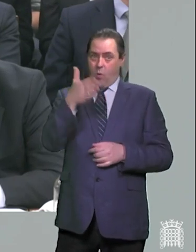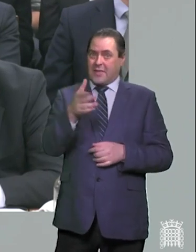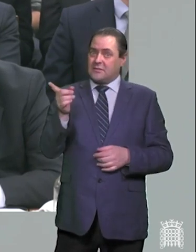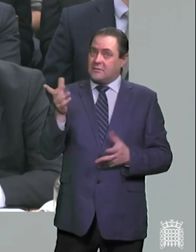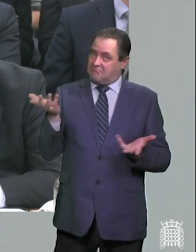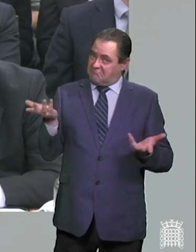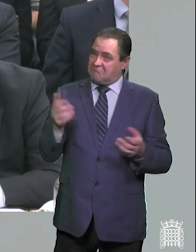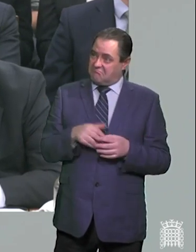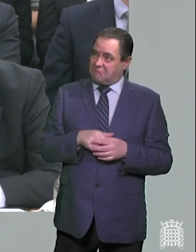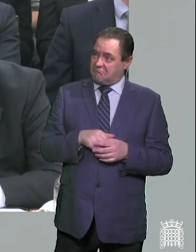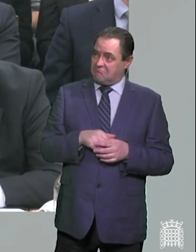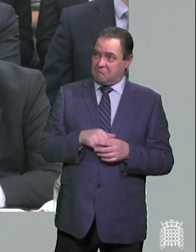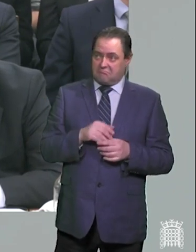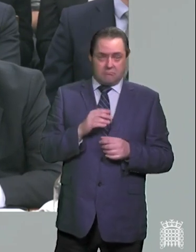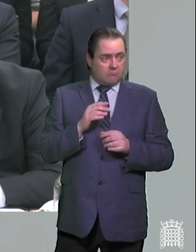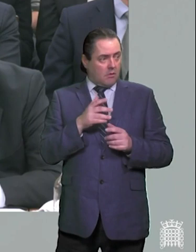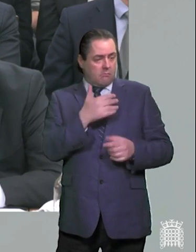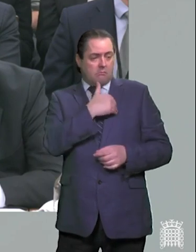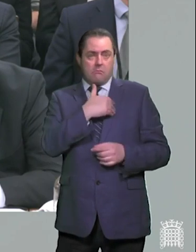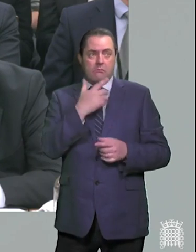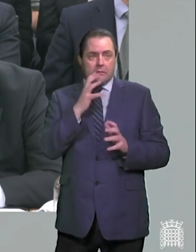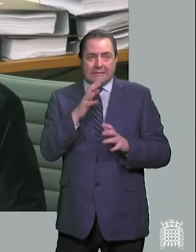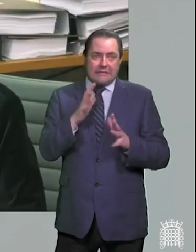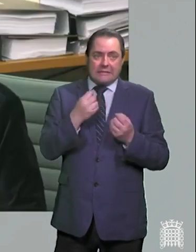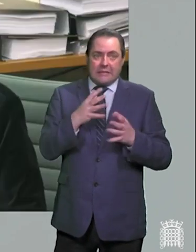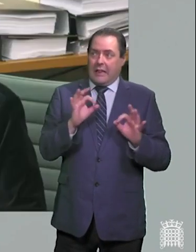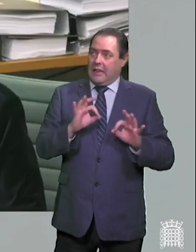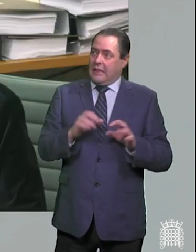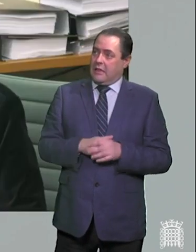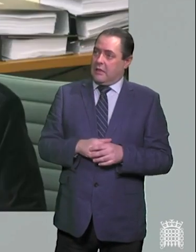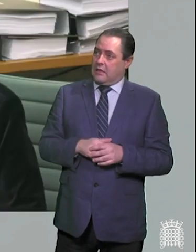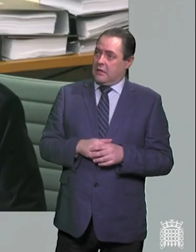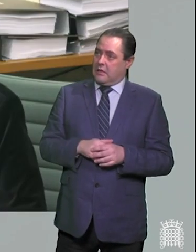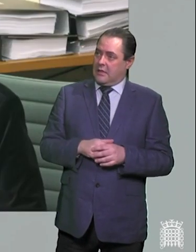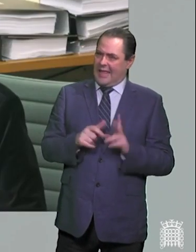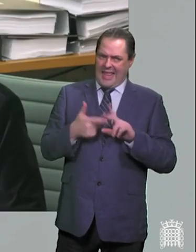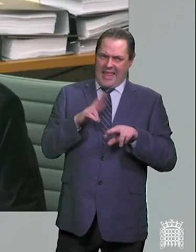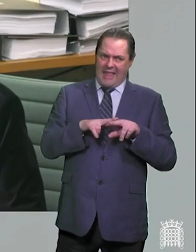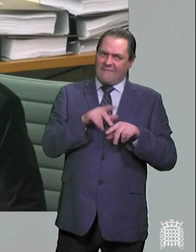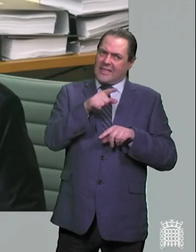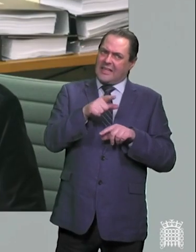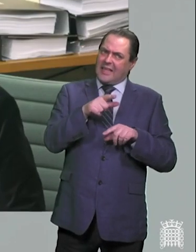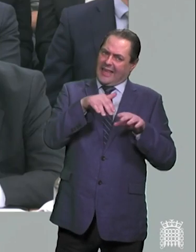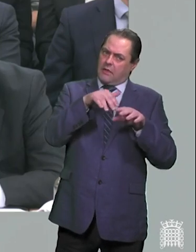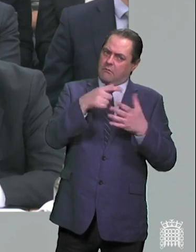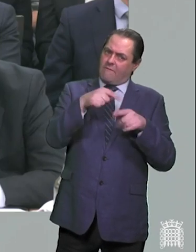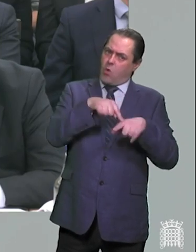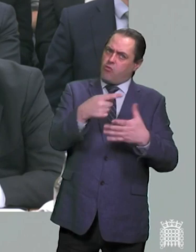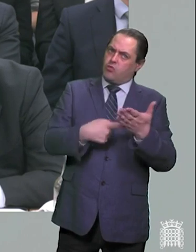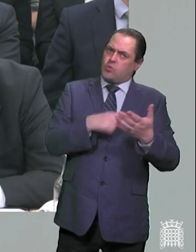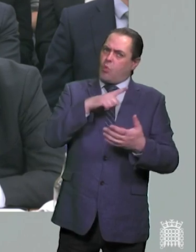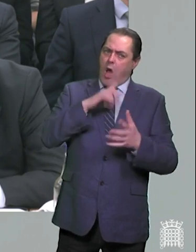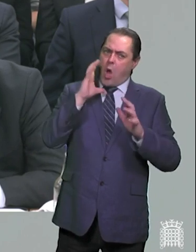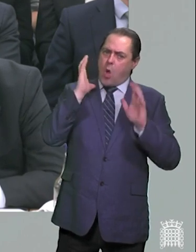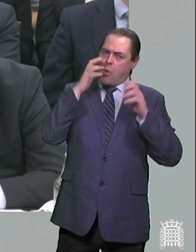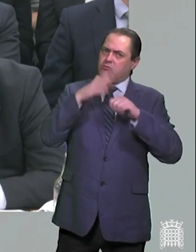the event, and certainly no concerns were raised with me. If the event had been within the rules, why was he concerned about the optics?